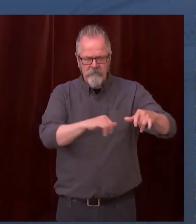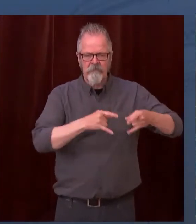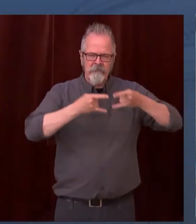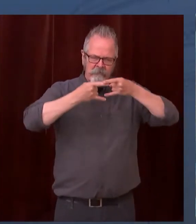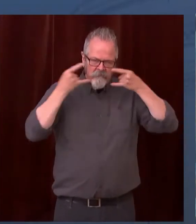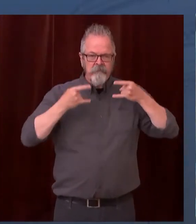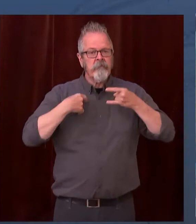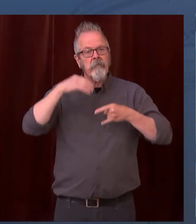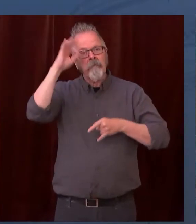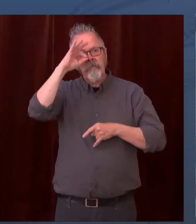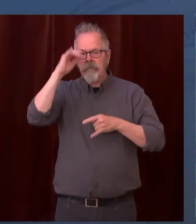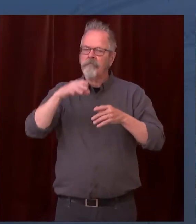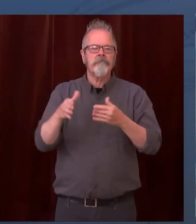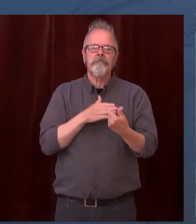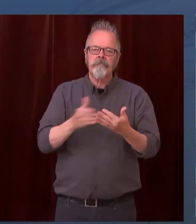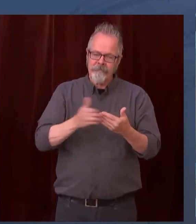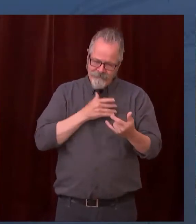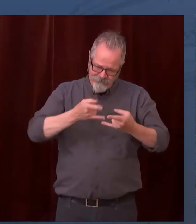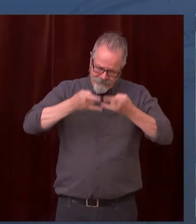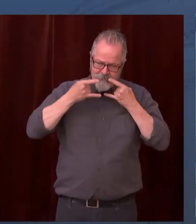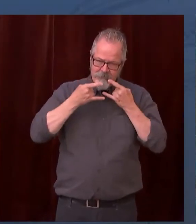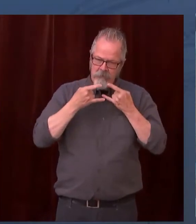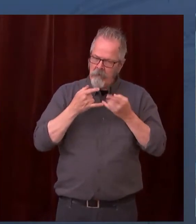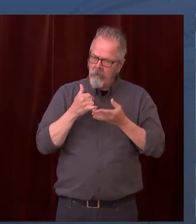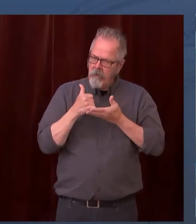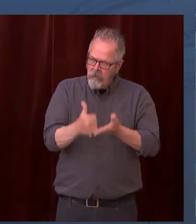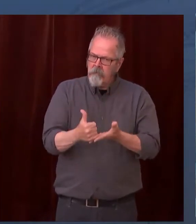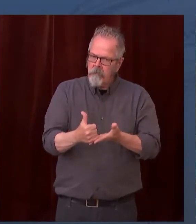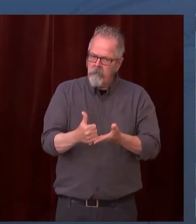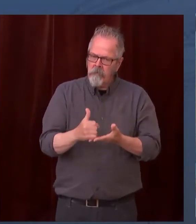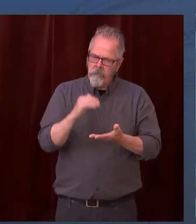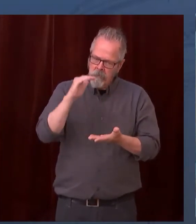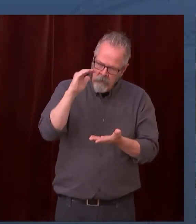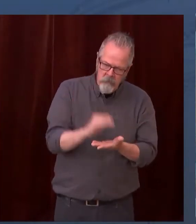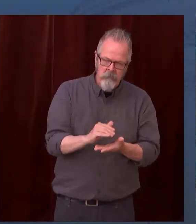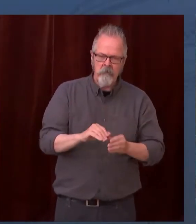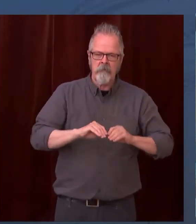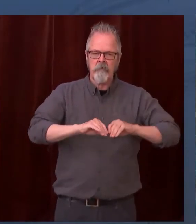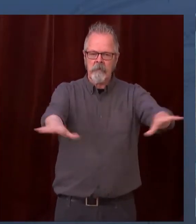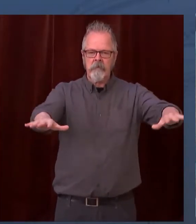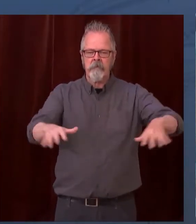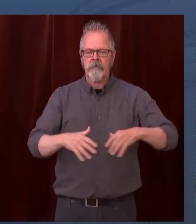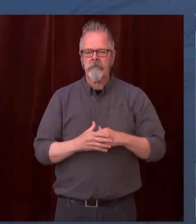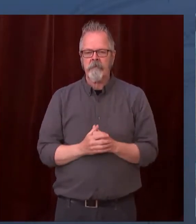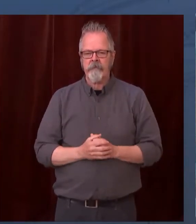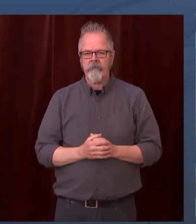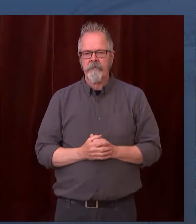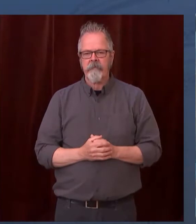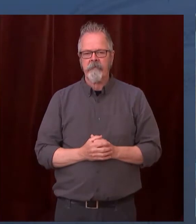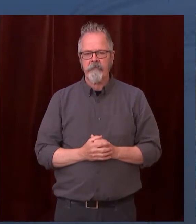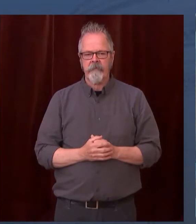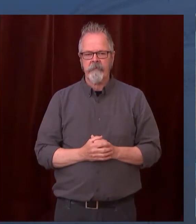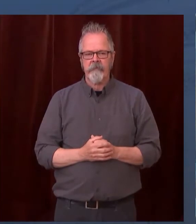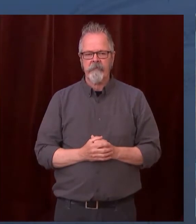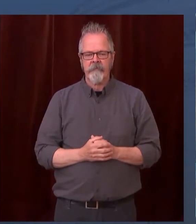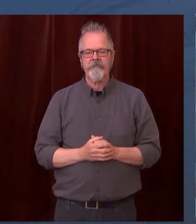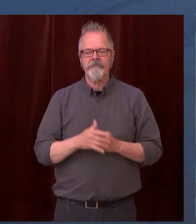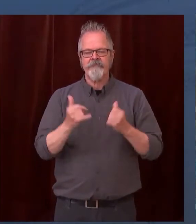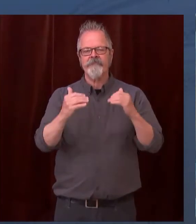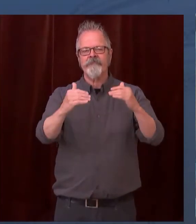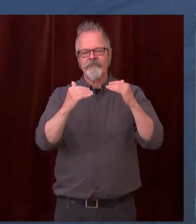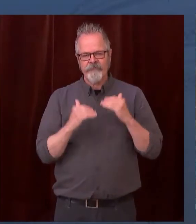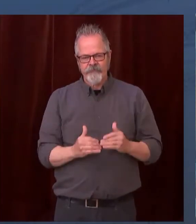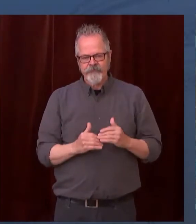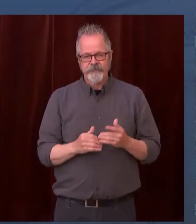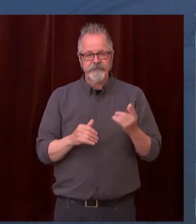next week, it will not be permitted in Washington state. Individuals can still dine out following the guidance requirements. And counties